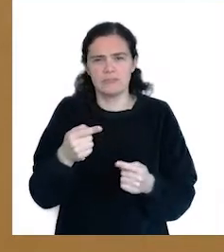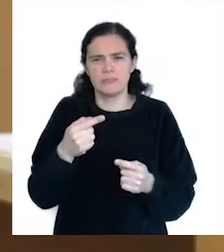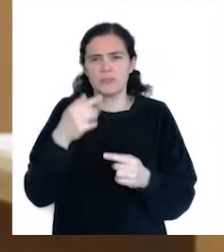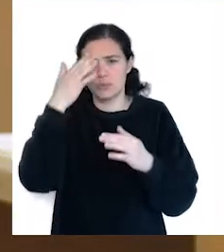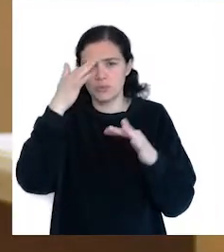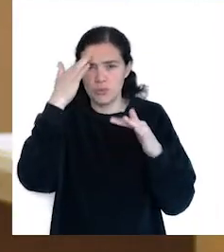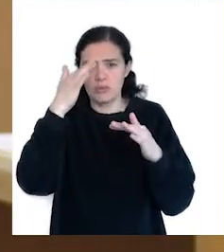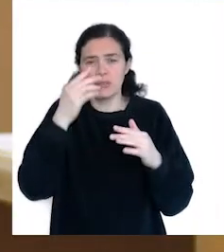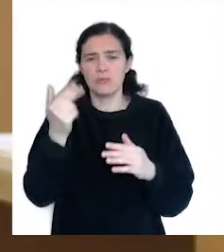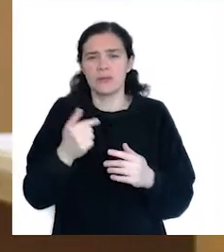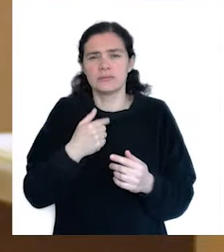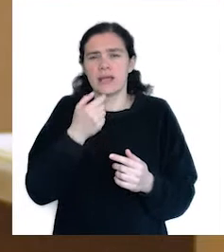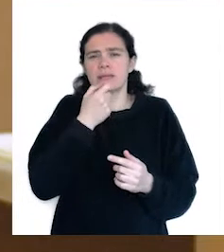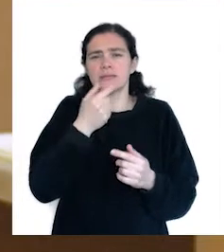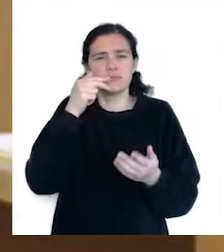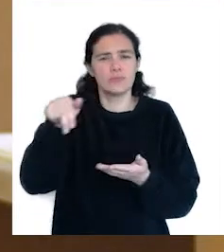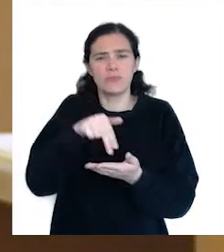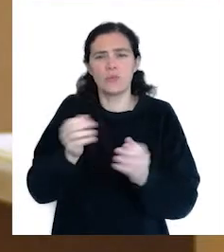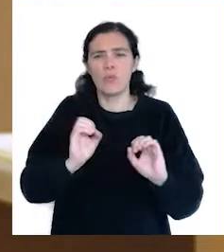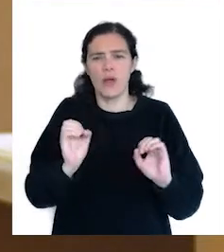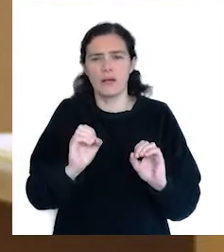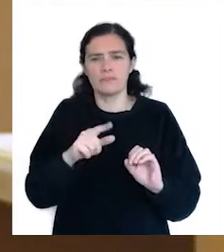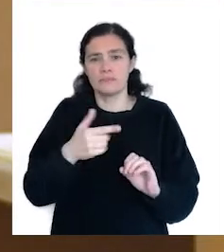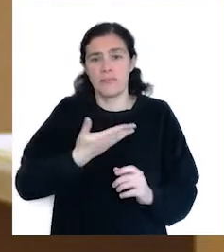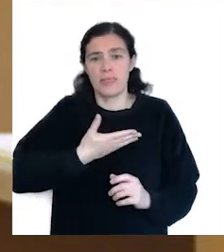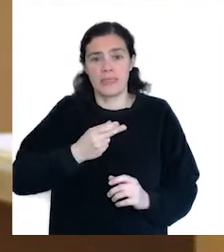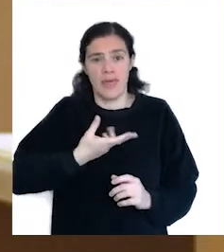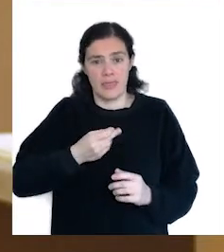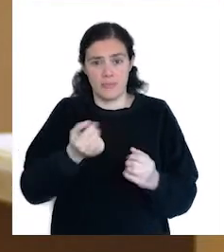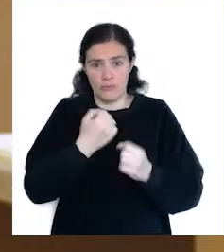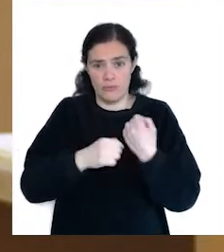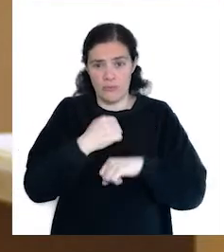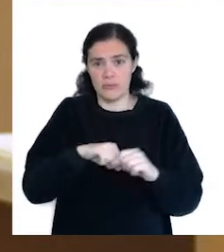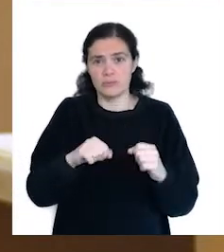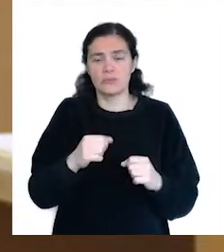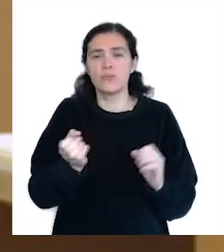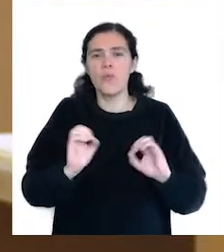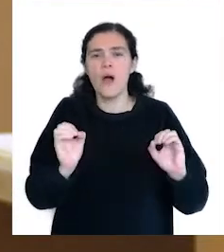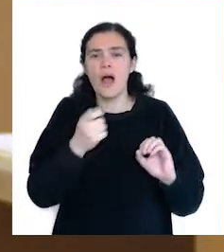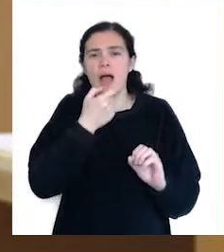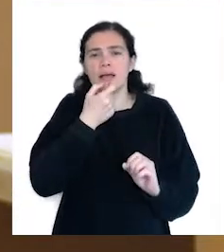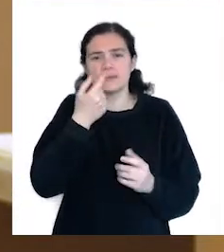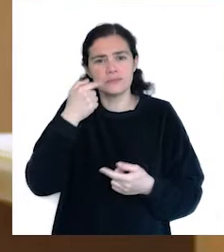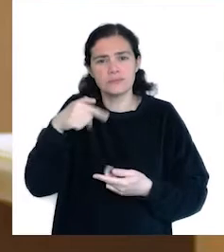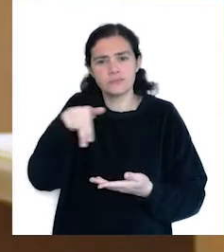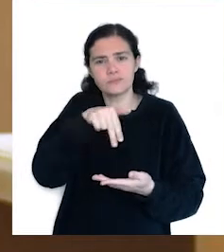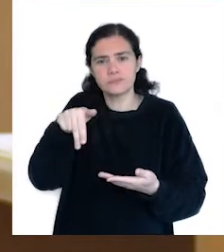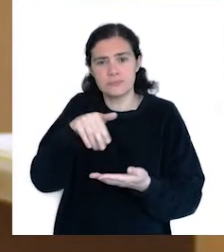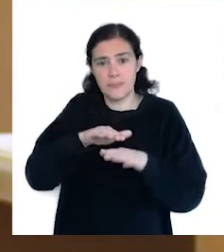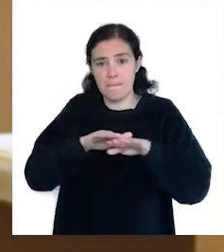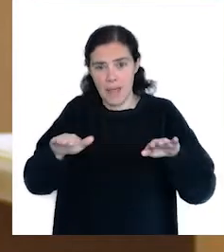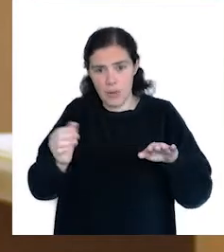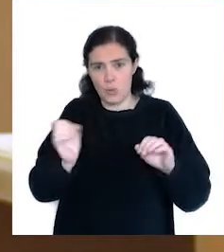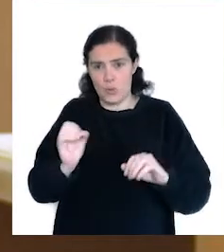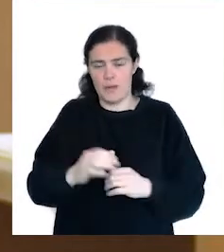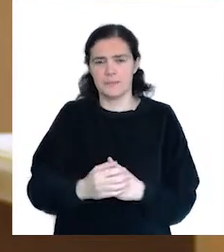history. There is no surrealism with no performances. There is no Dada, as we say, without performing